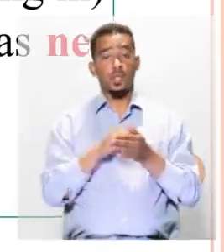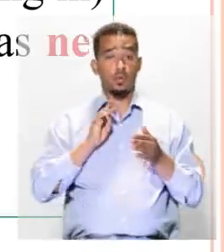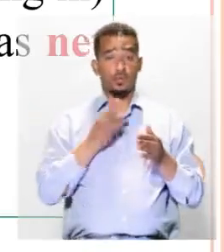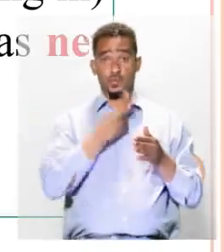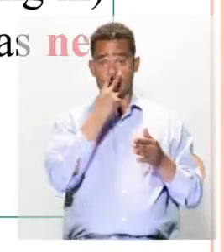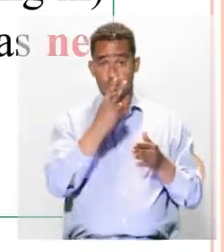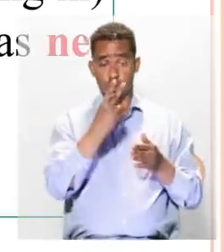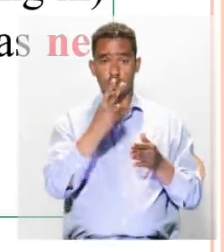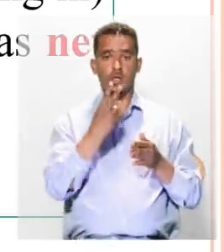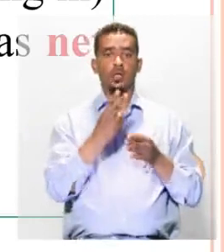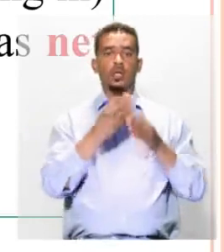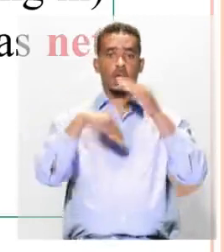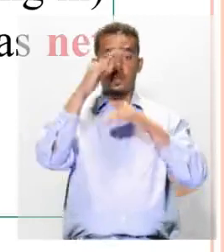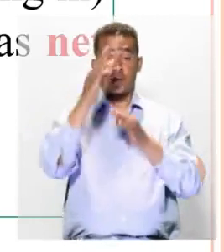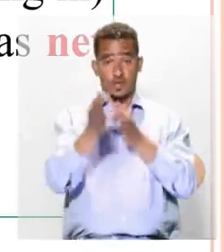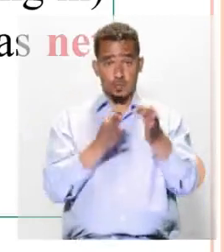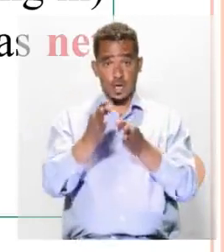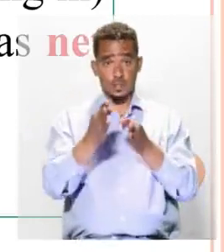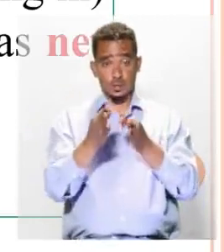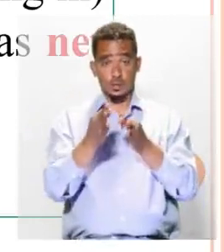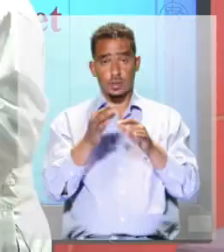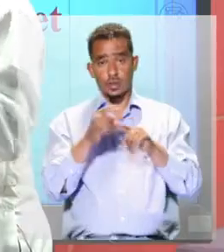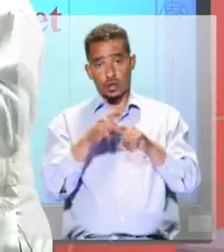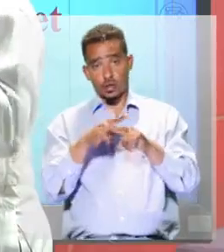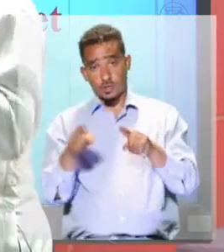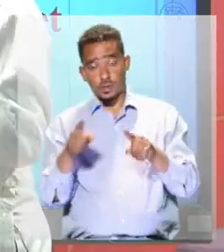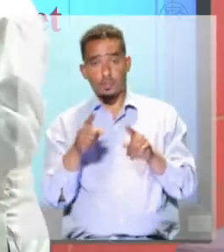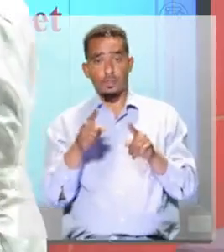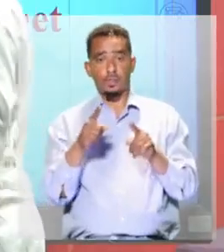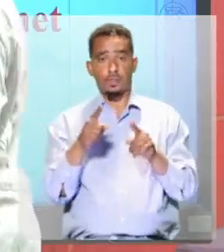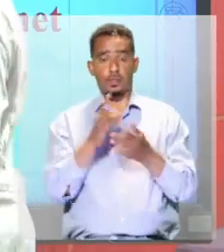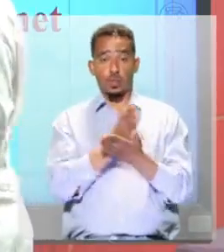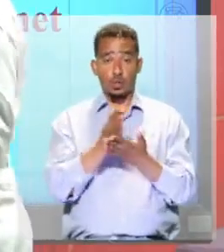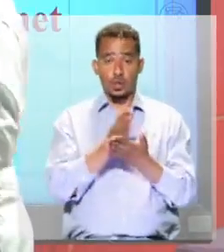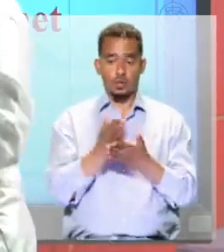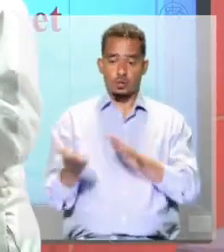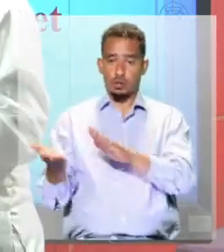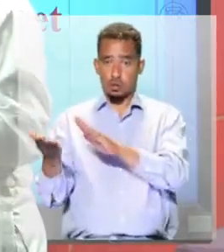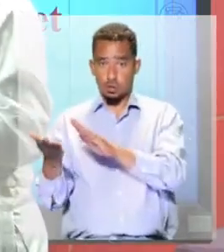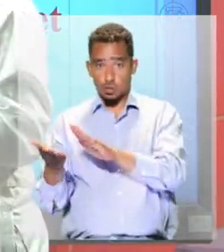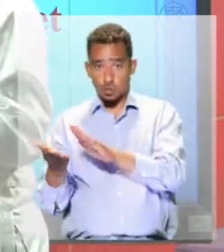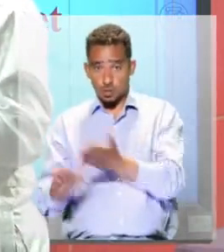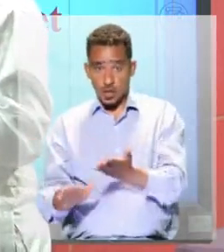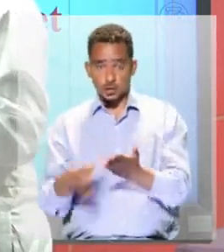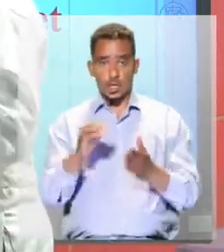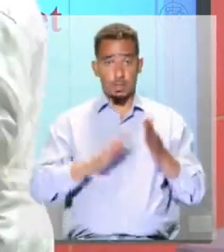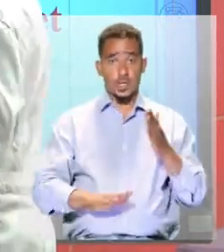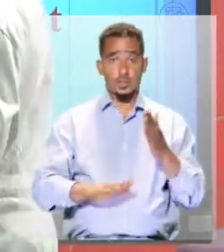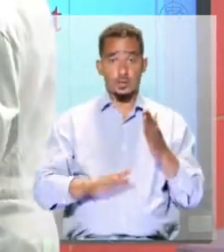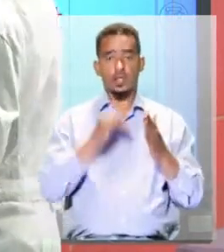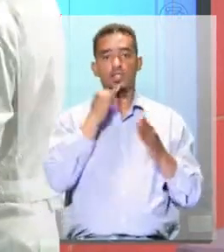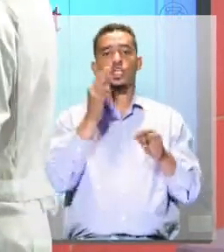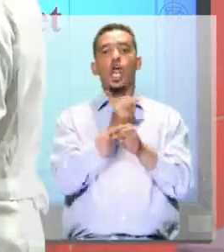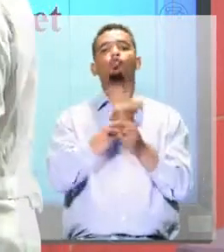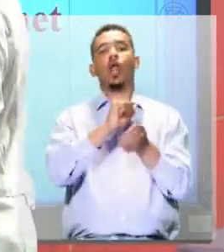in the above explanation, the difference between death and birth, also known as natural change.